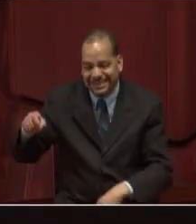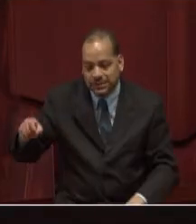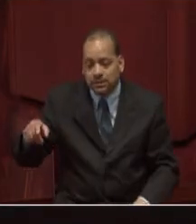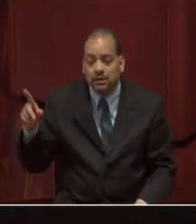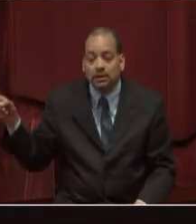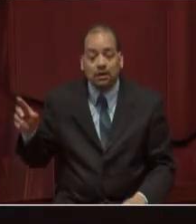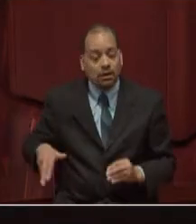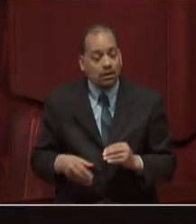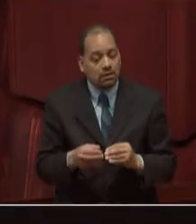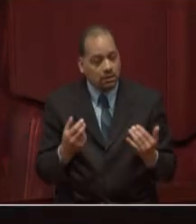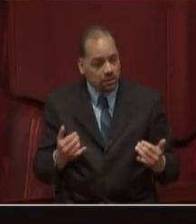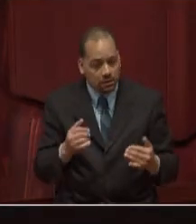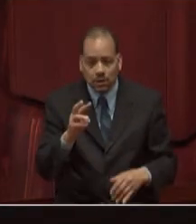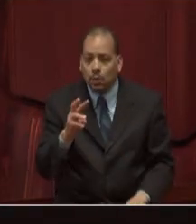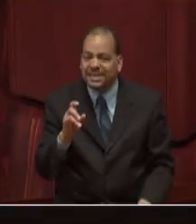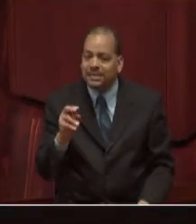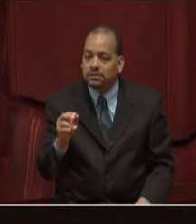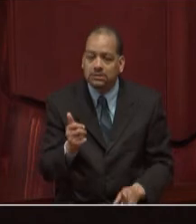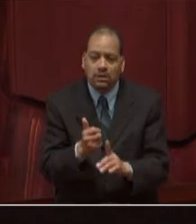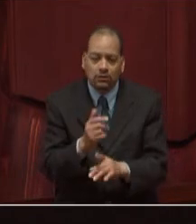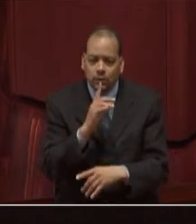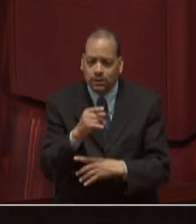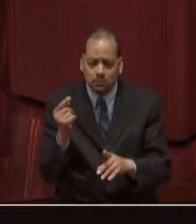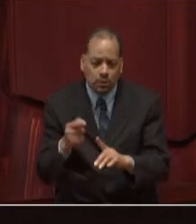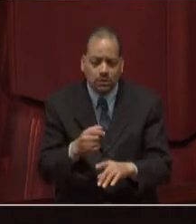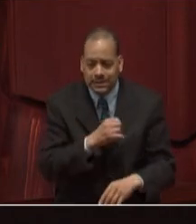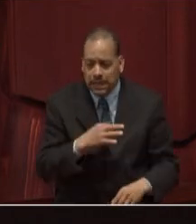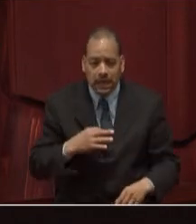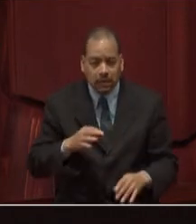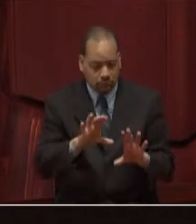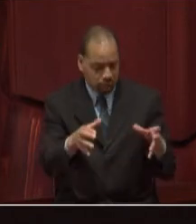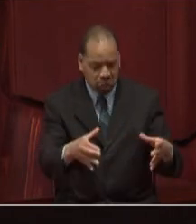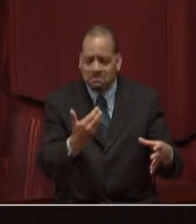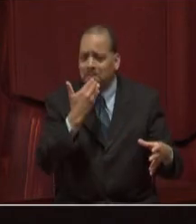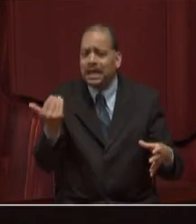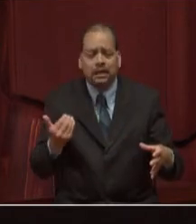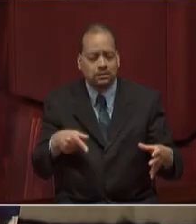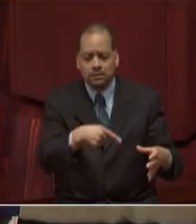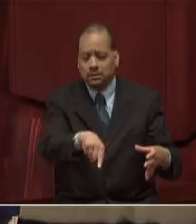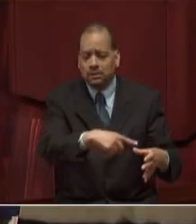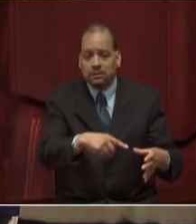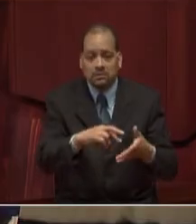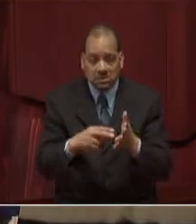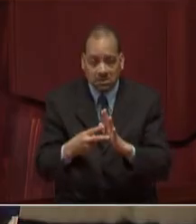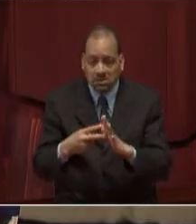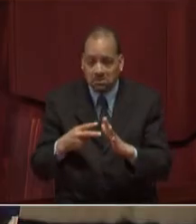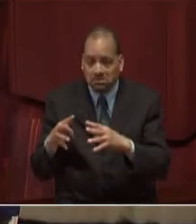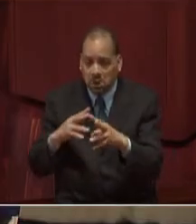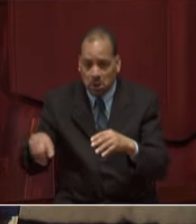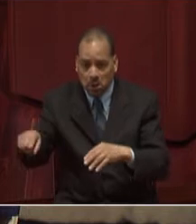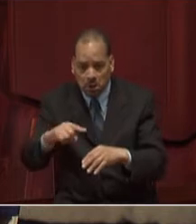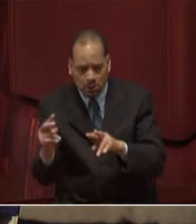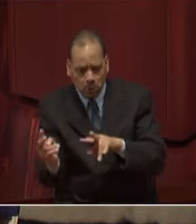and say when the point that Winston made where the staff was really the best. I mean, they may not have been national figures, but they were the best at their